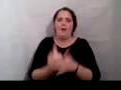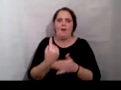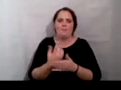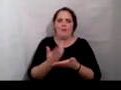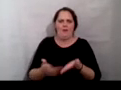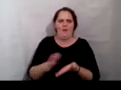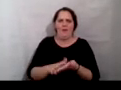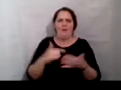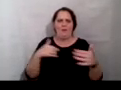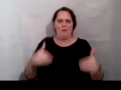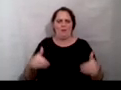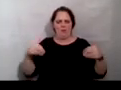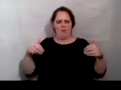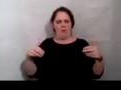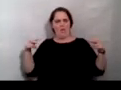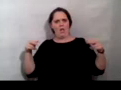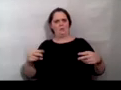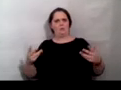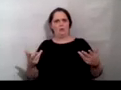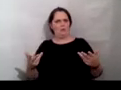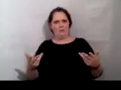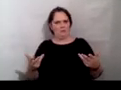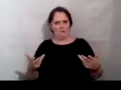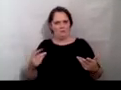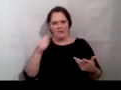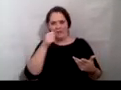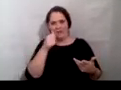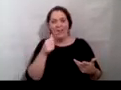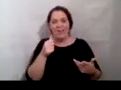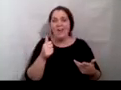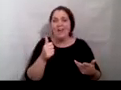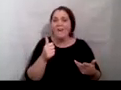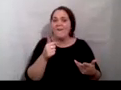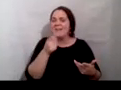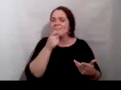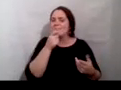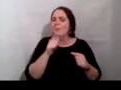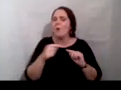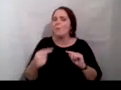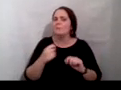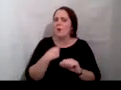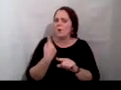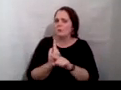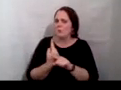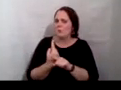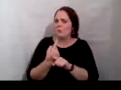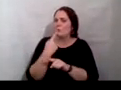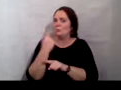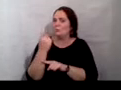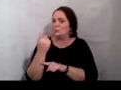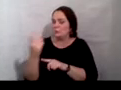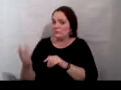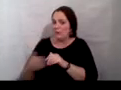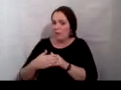And this is going to be, this is a kind of contradiction to what I'm about to say in a minute to close, but this is something I think is that